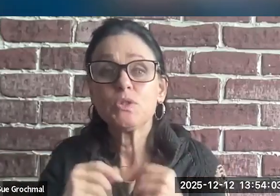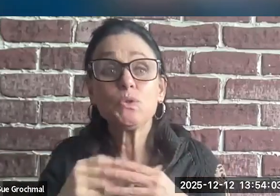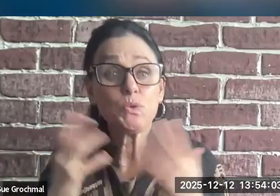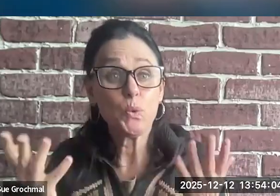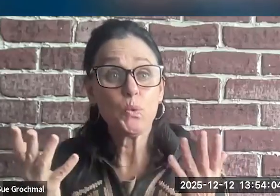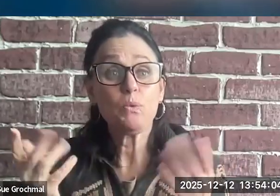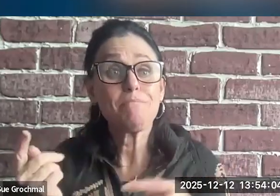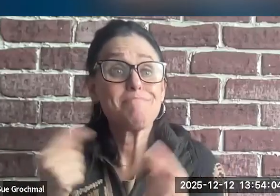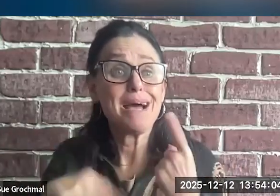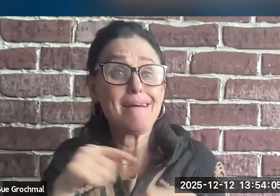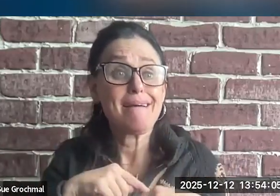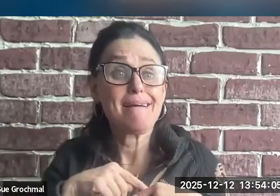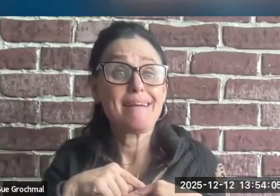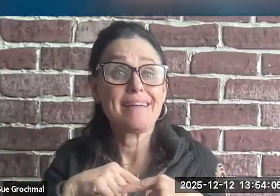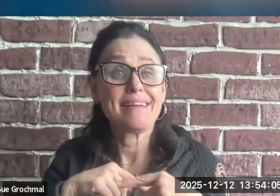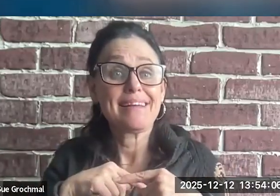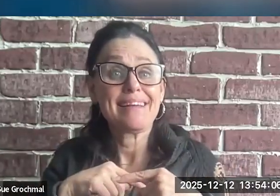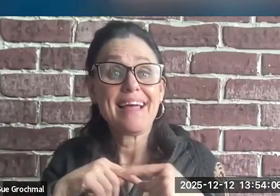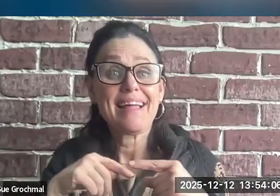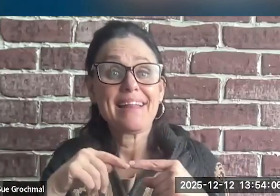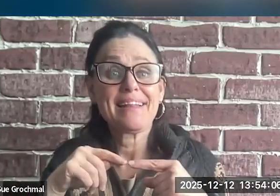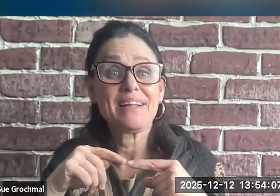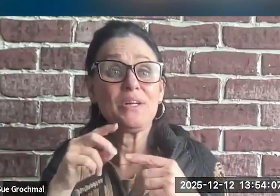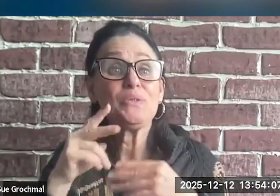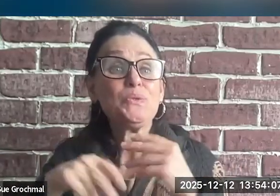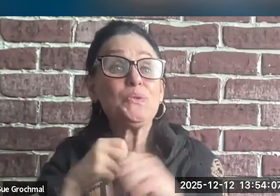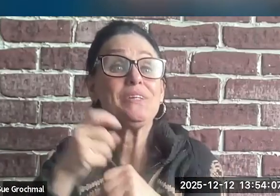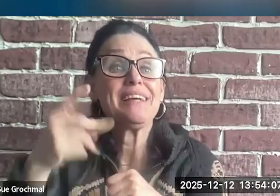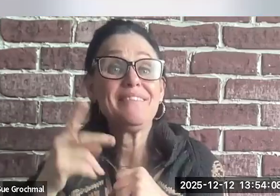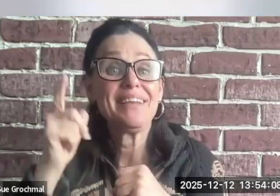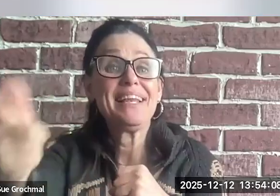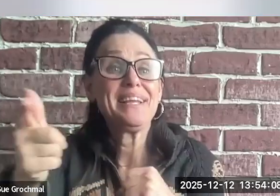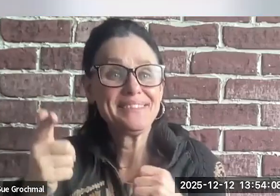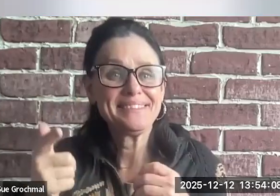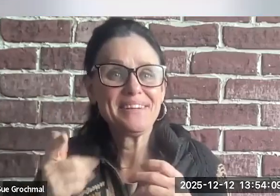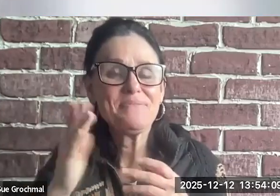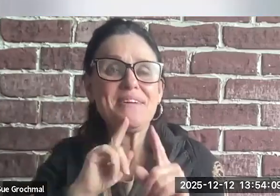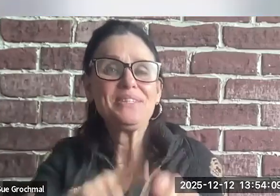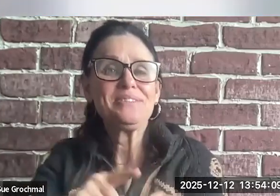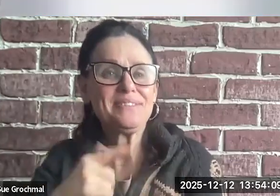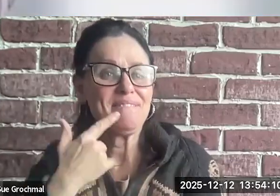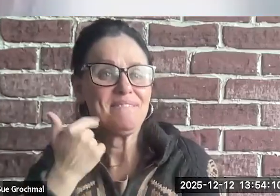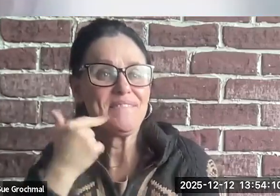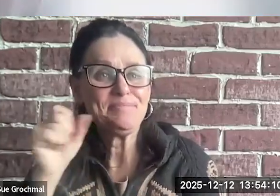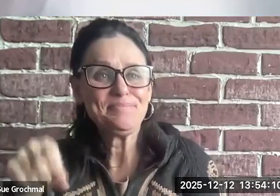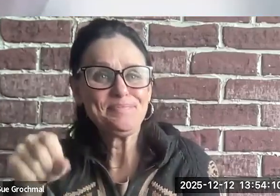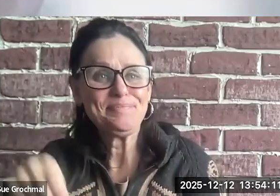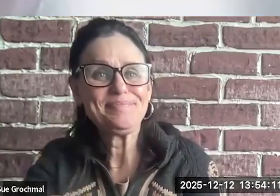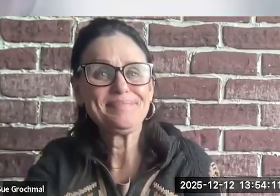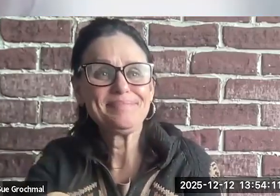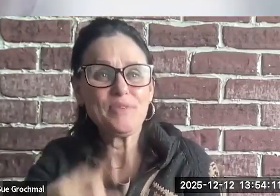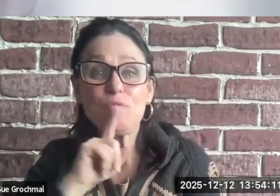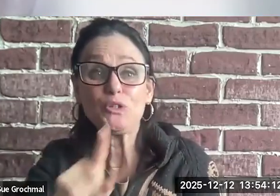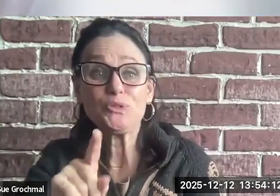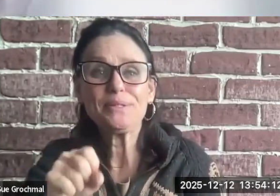can we circle back to you on that question in about 2.5 years, if that's okay? Yeah,